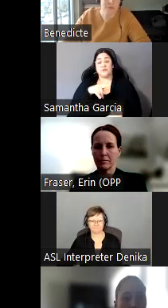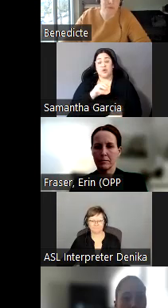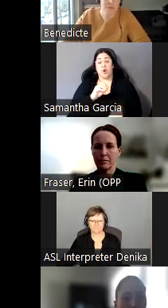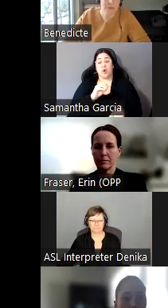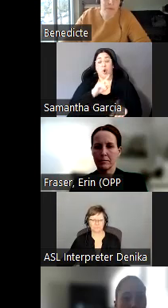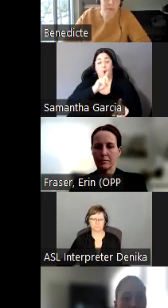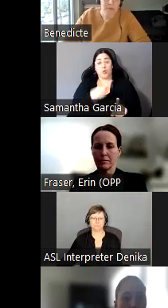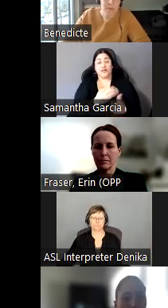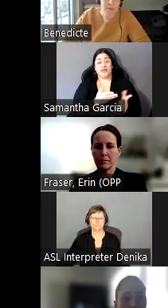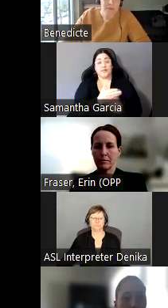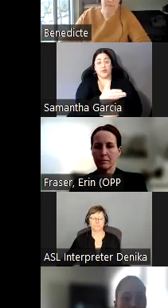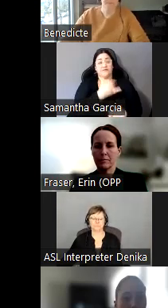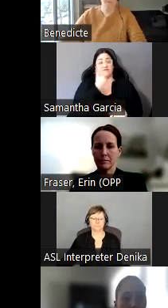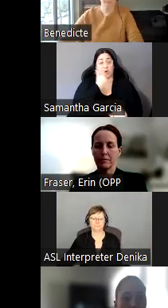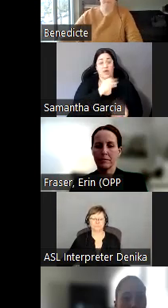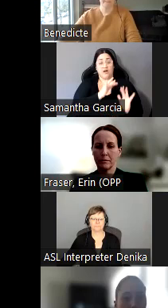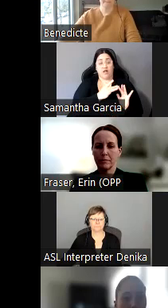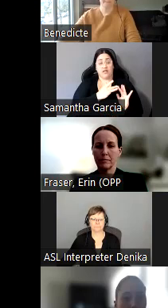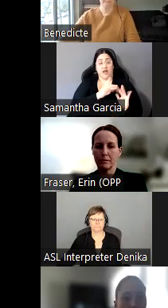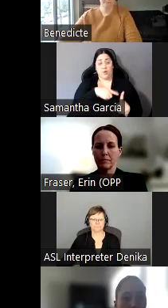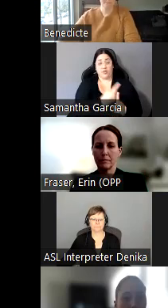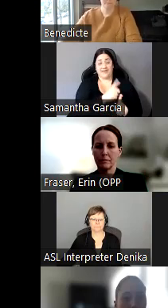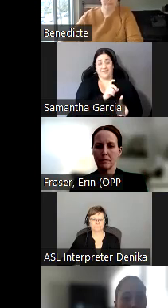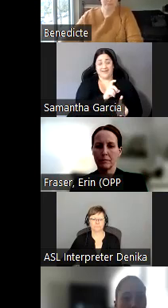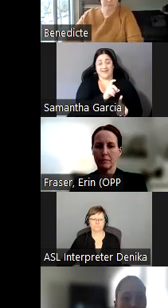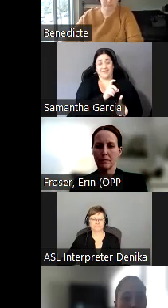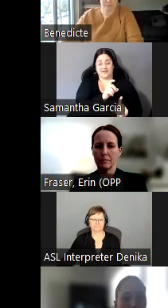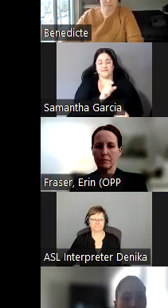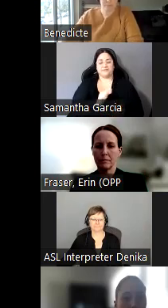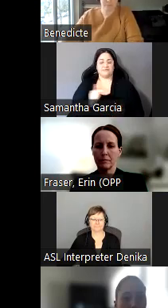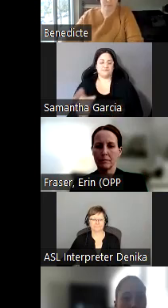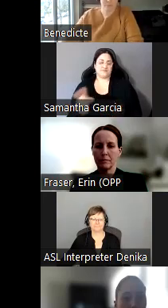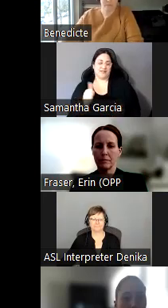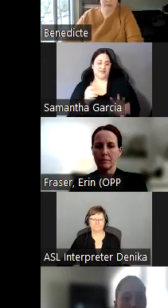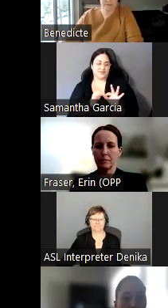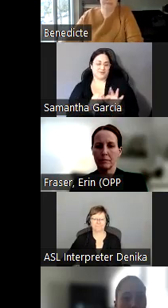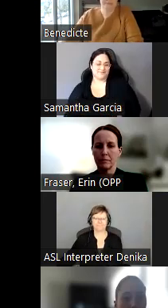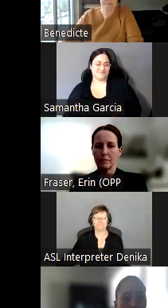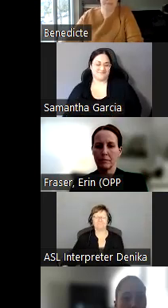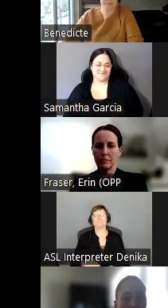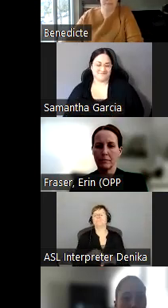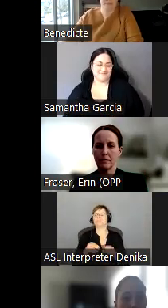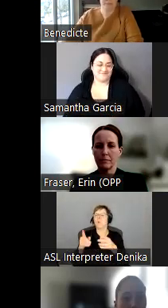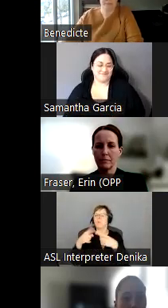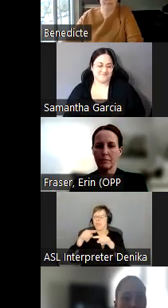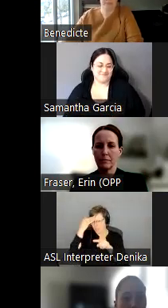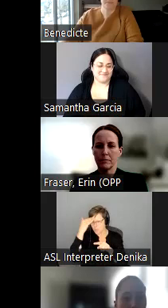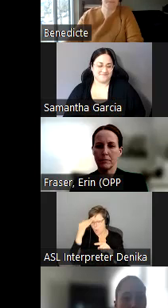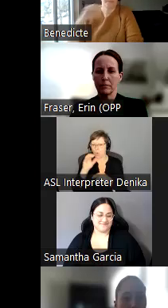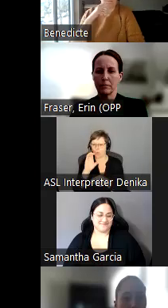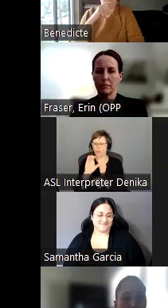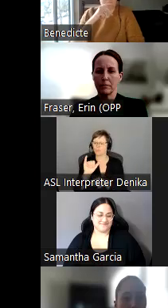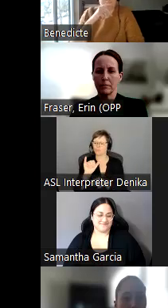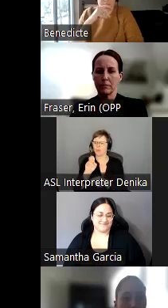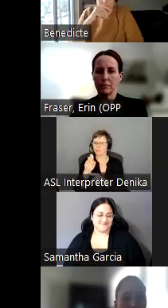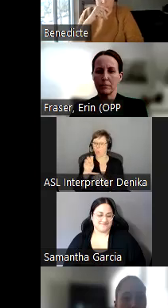phone? Yeah, so the suspects know that there's this crypto craze out there. People are interested in it. So they're